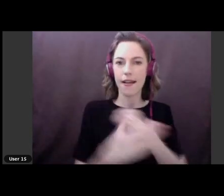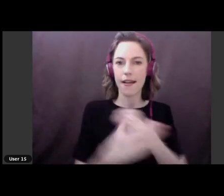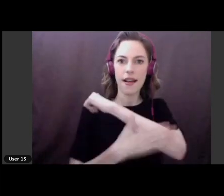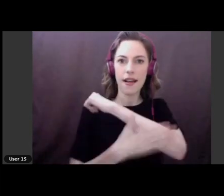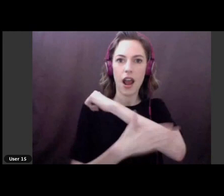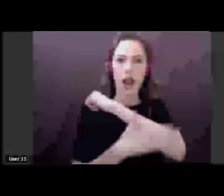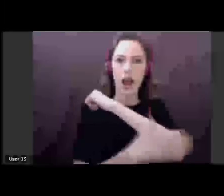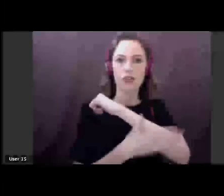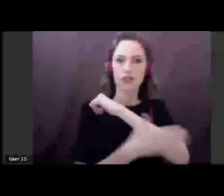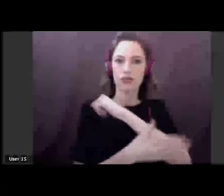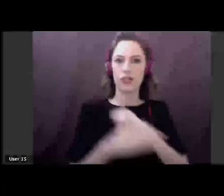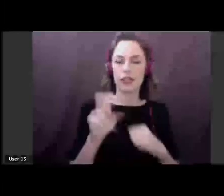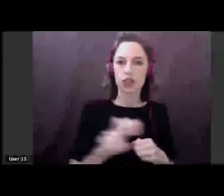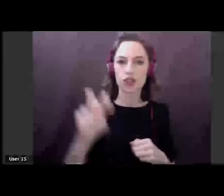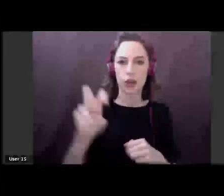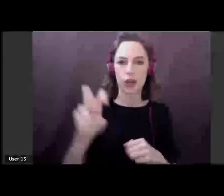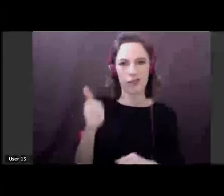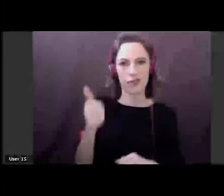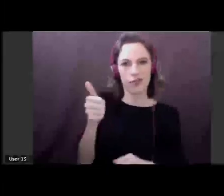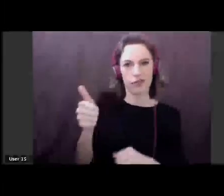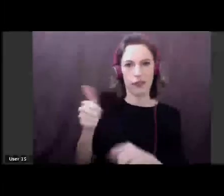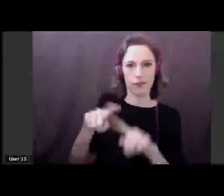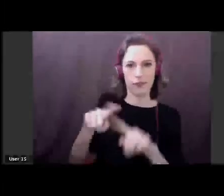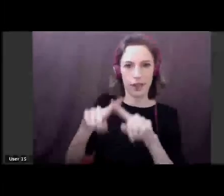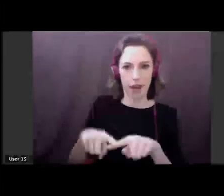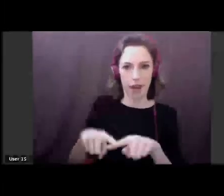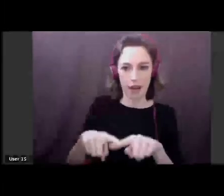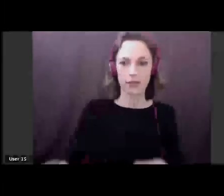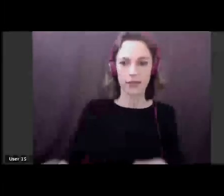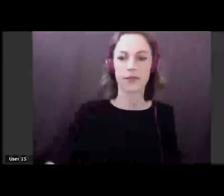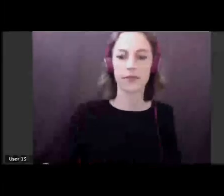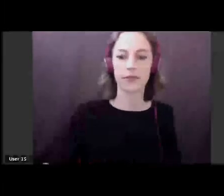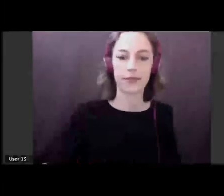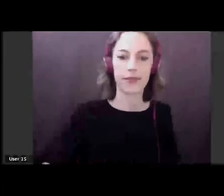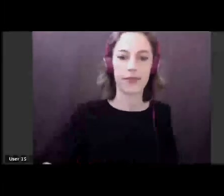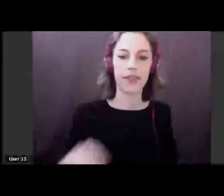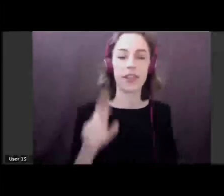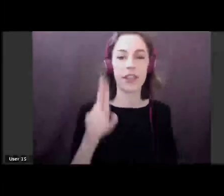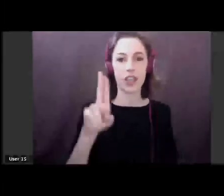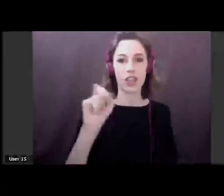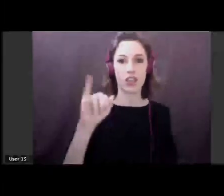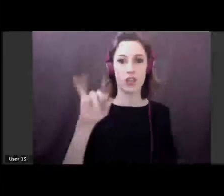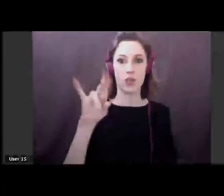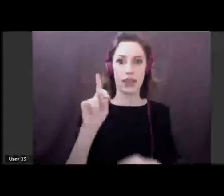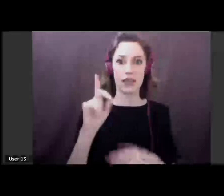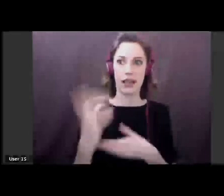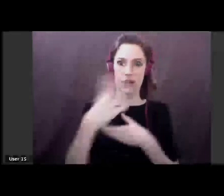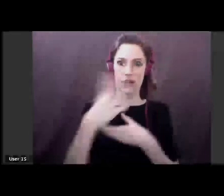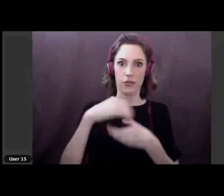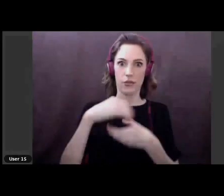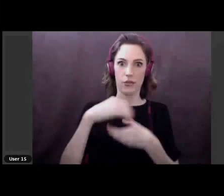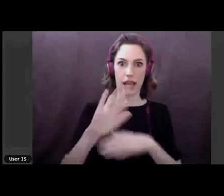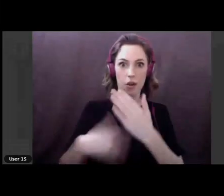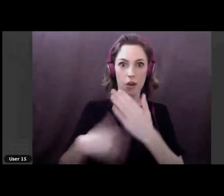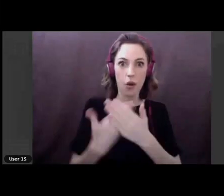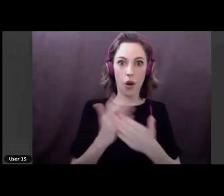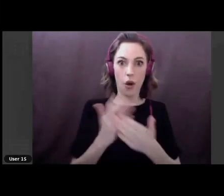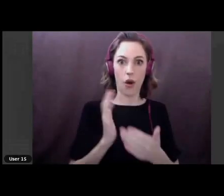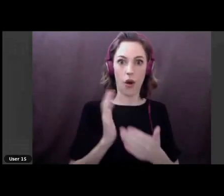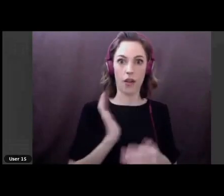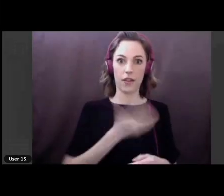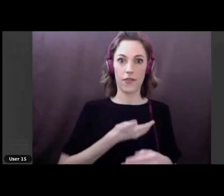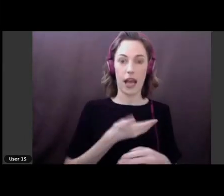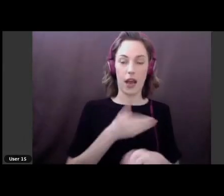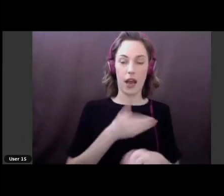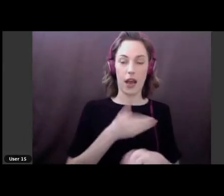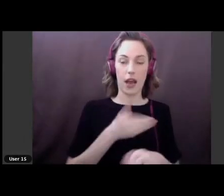include persons with disabilities across all of our projects and portfolios, including in the area of education.